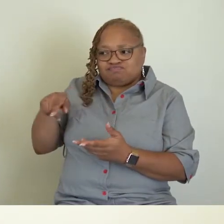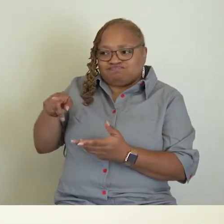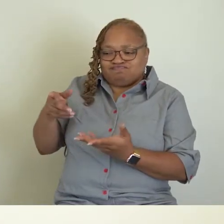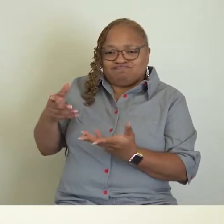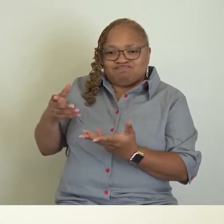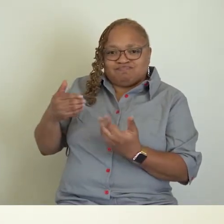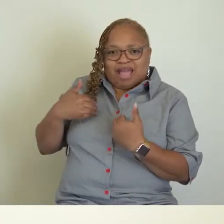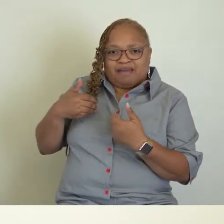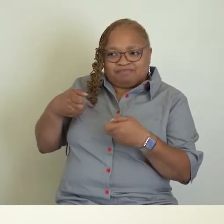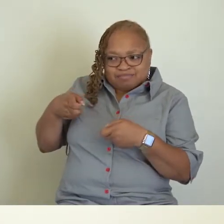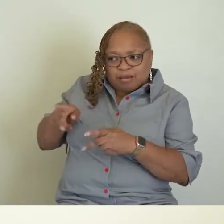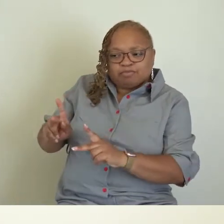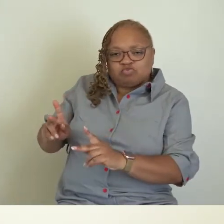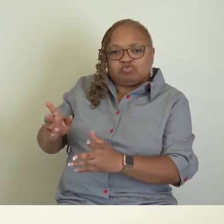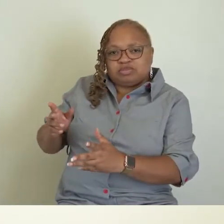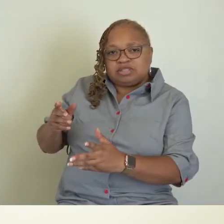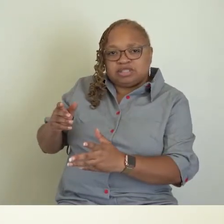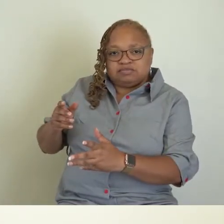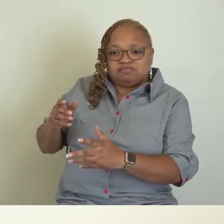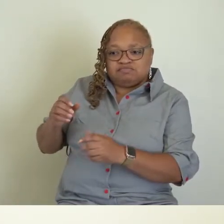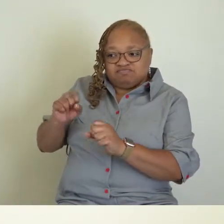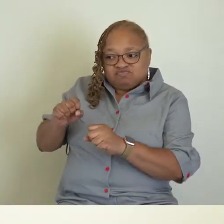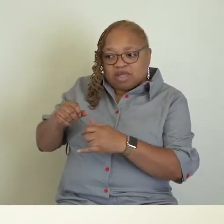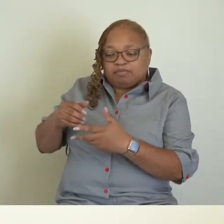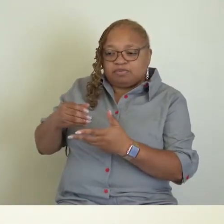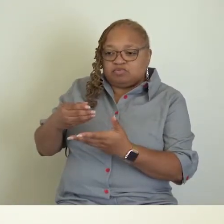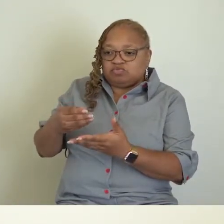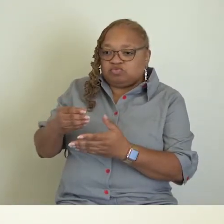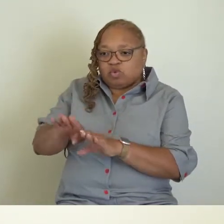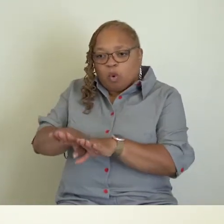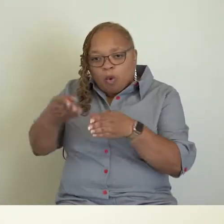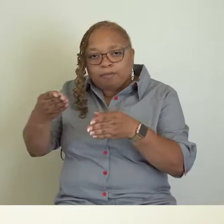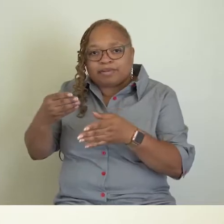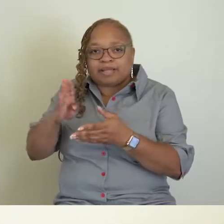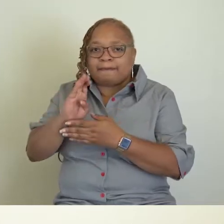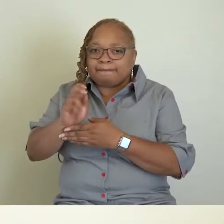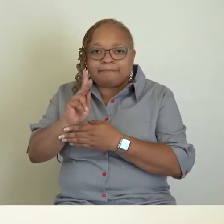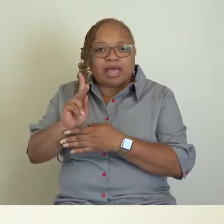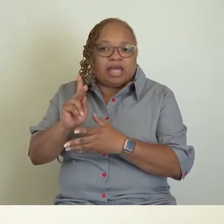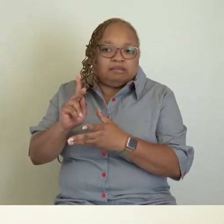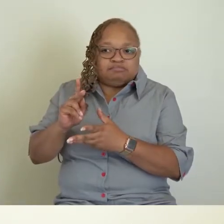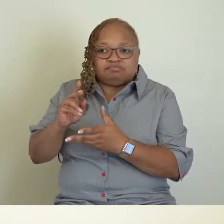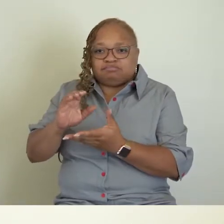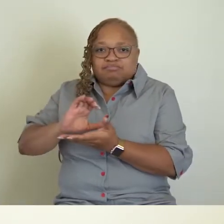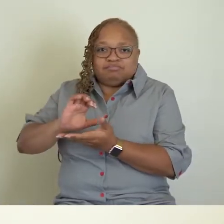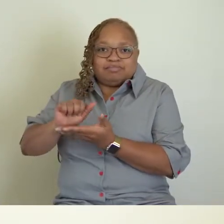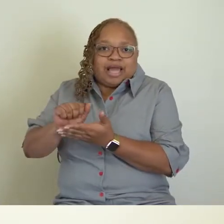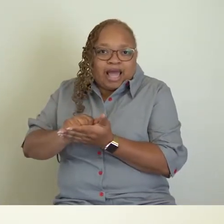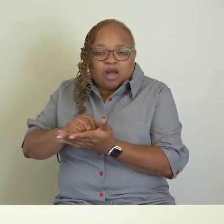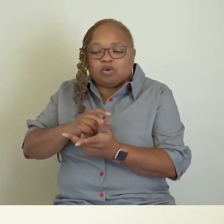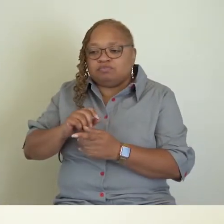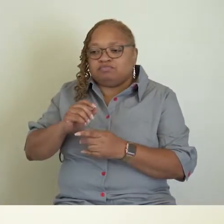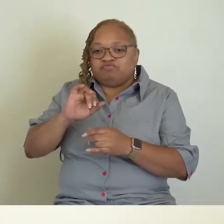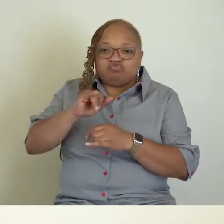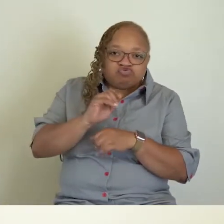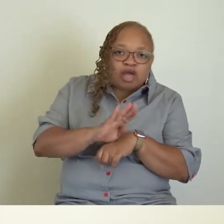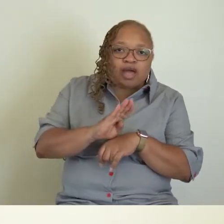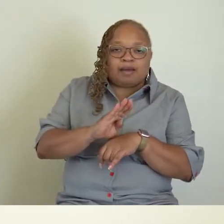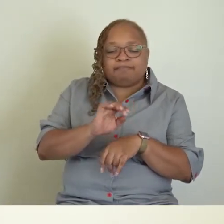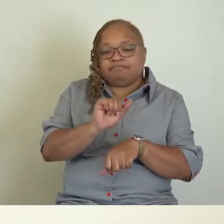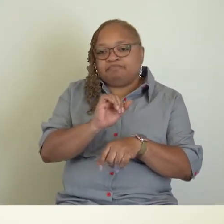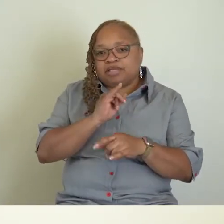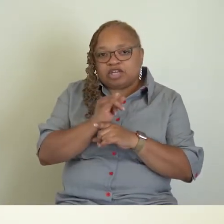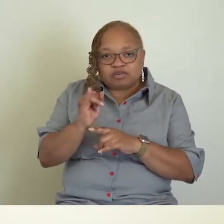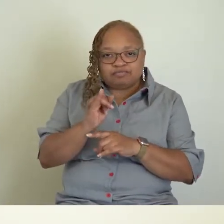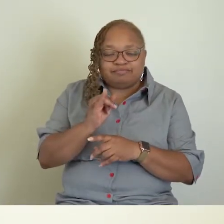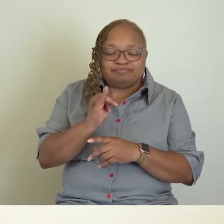that you give them the opportunity to be able to go open a bank account, to go on a job interview, to be able to do things that everybody